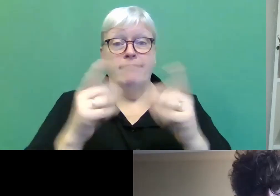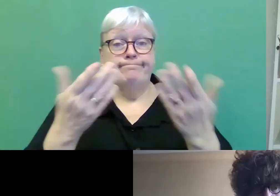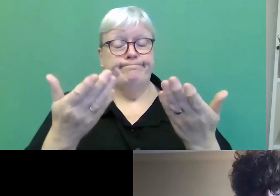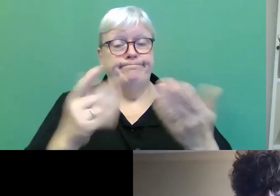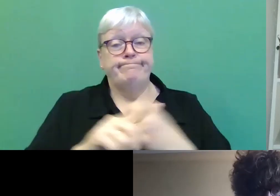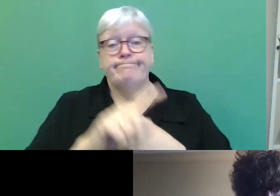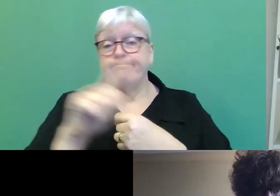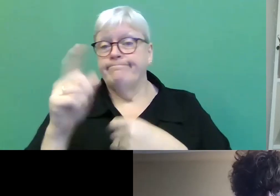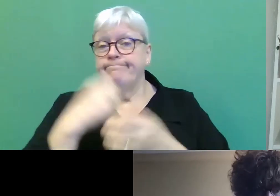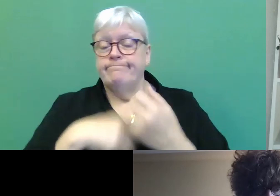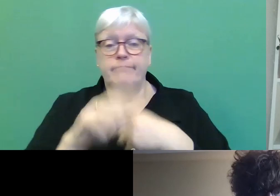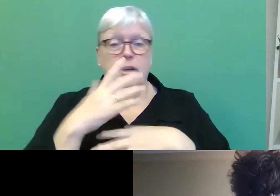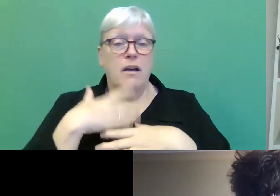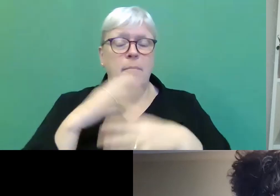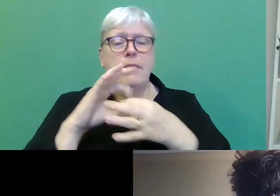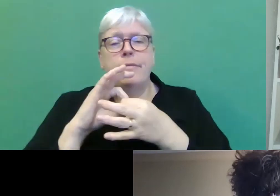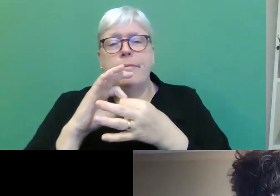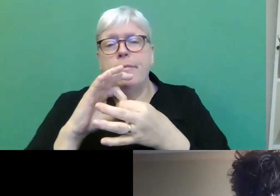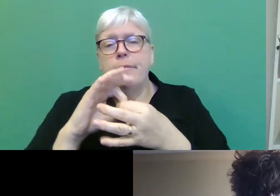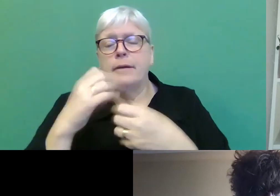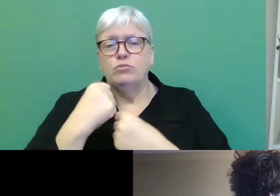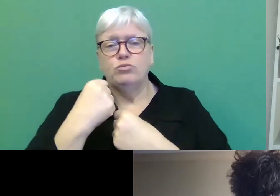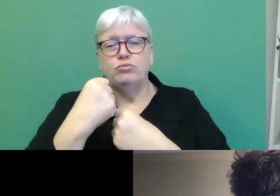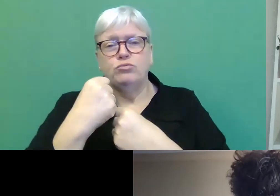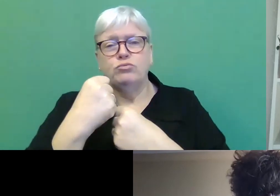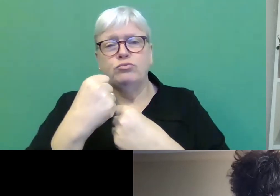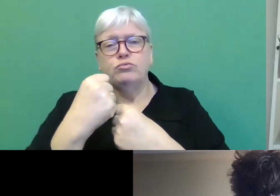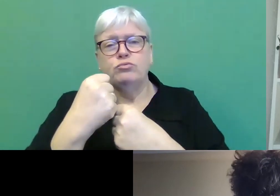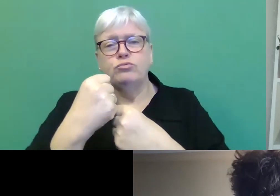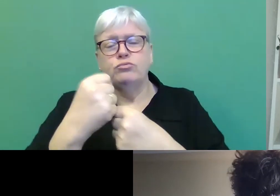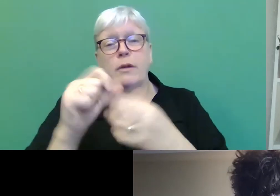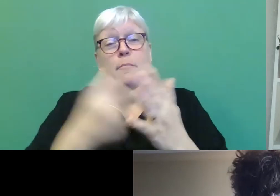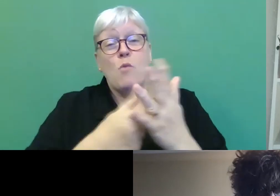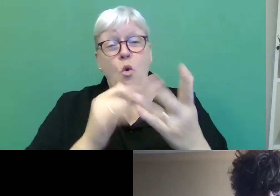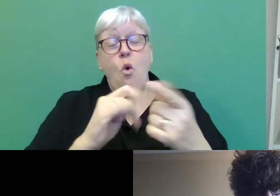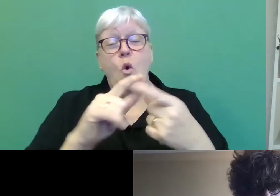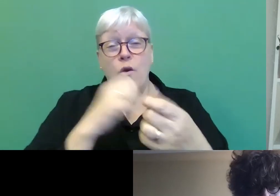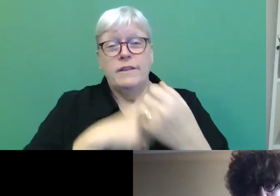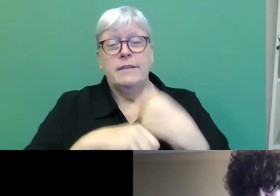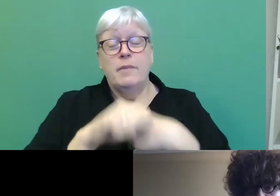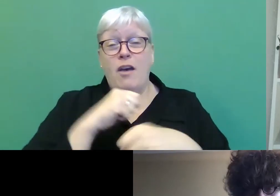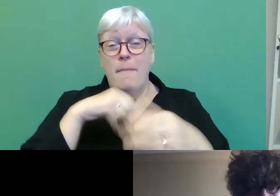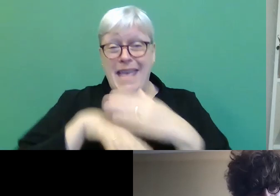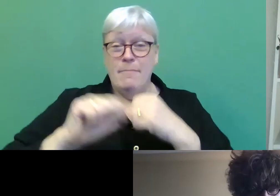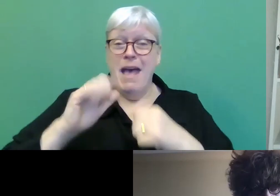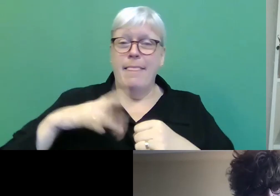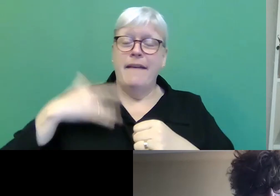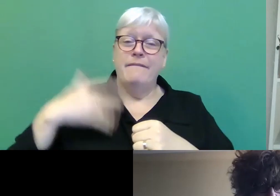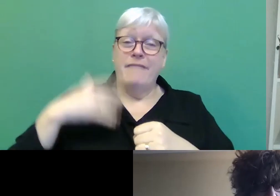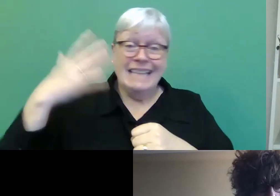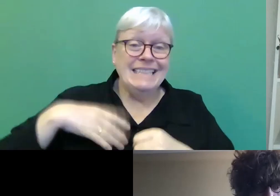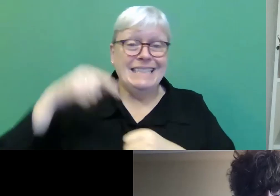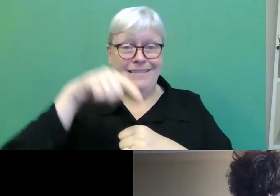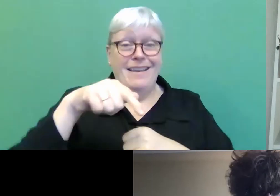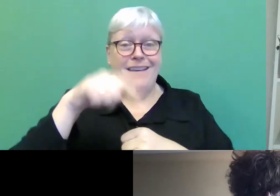got really attached to it. I felt the prose sort of injected itself into my life at a time that I needed it. And then when